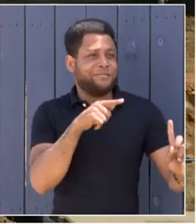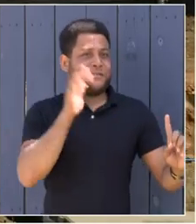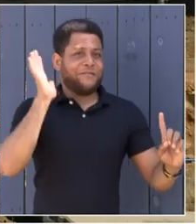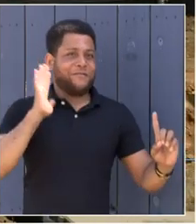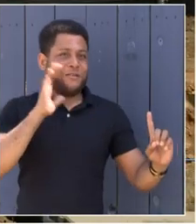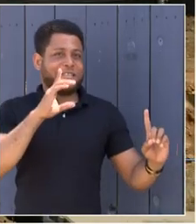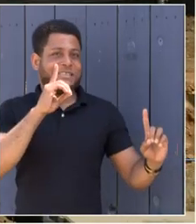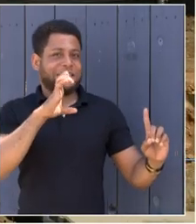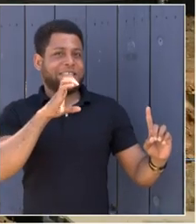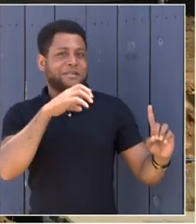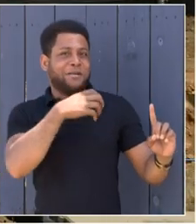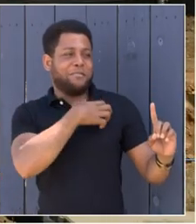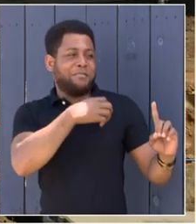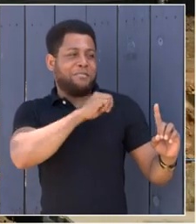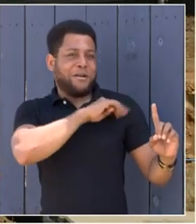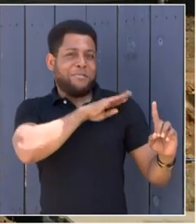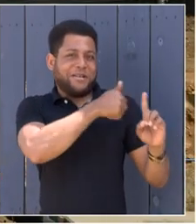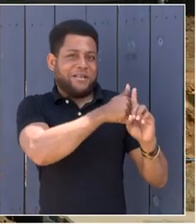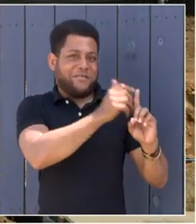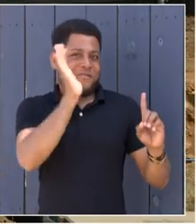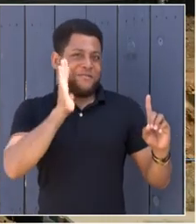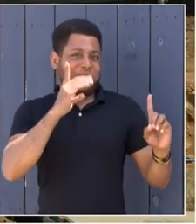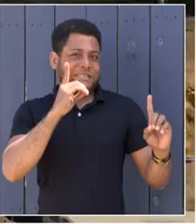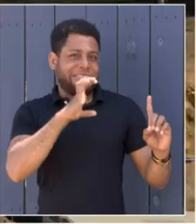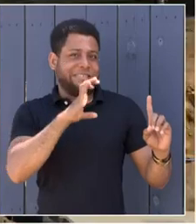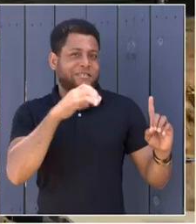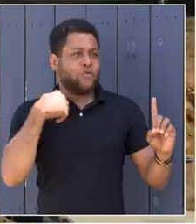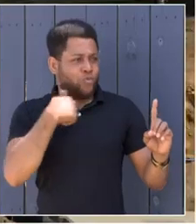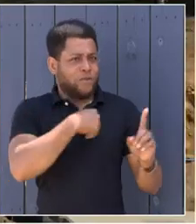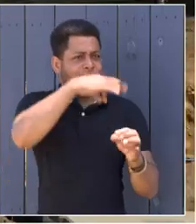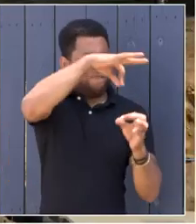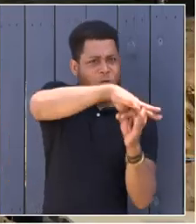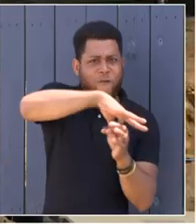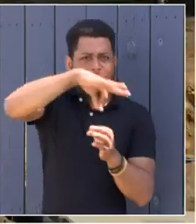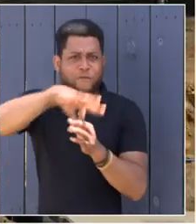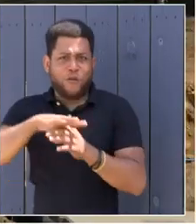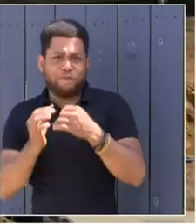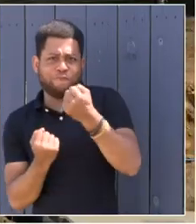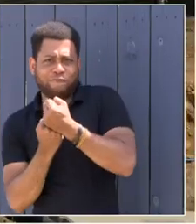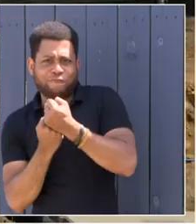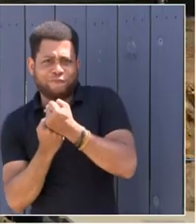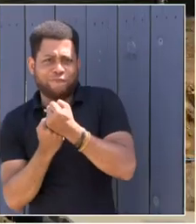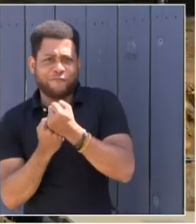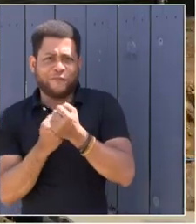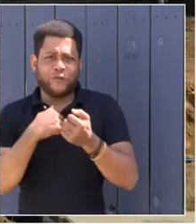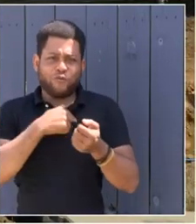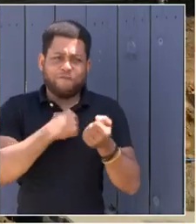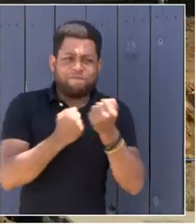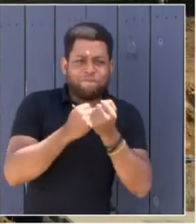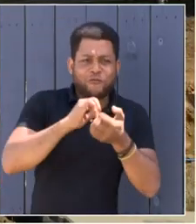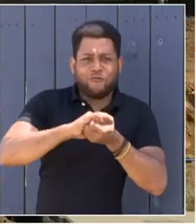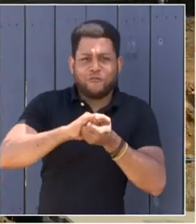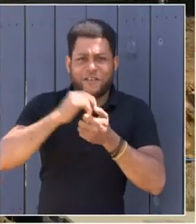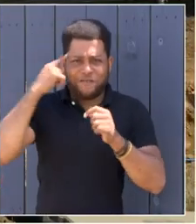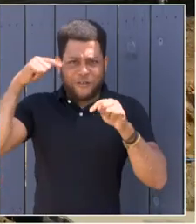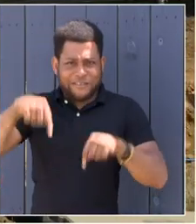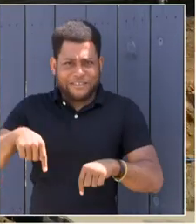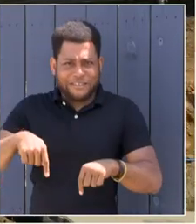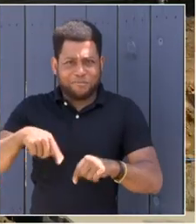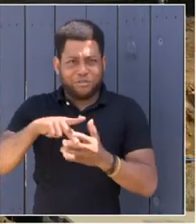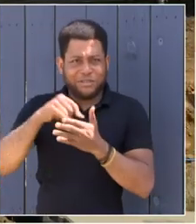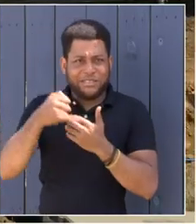the council's intent with the TIF funds. I also want to again lift up and thank Mayor Muriel Bowser and her team at